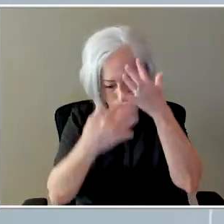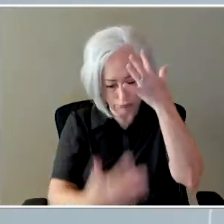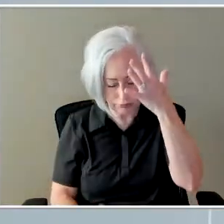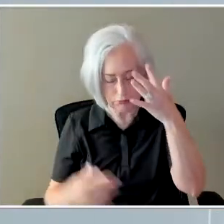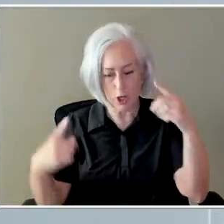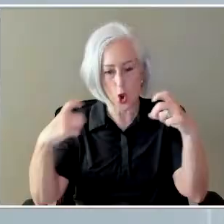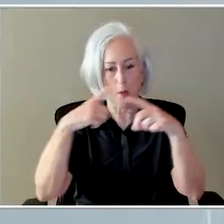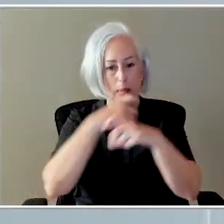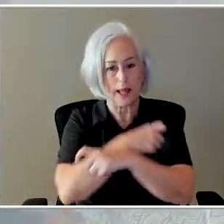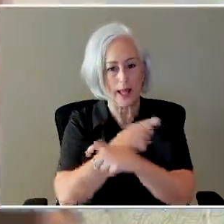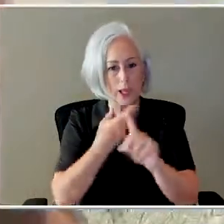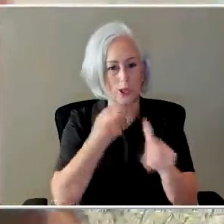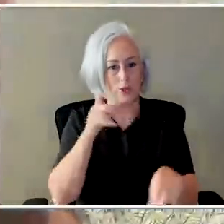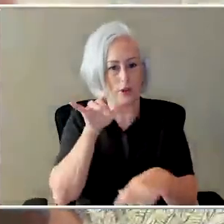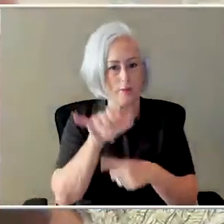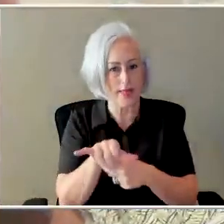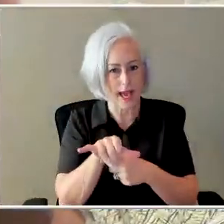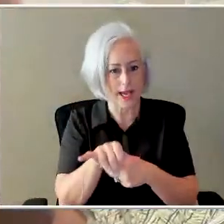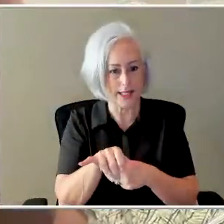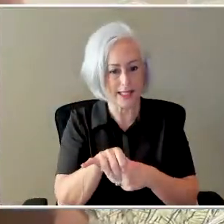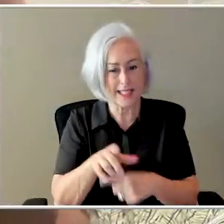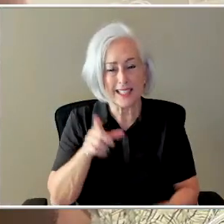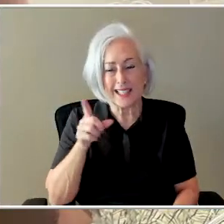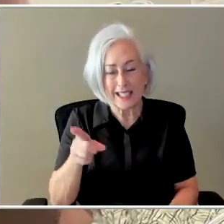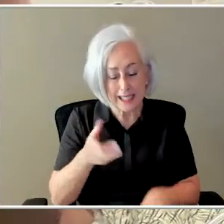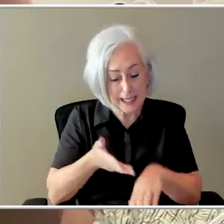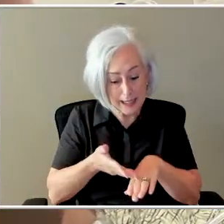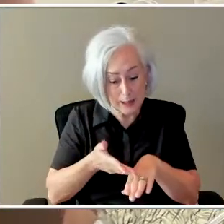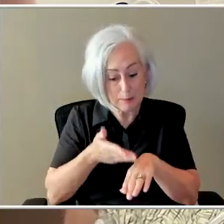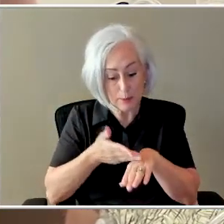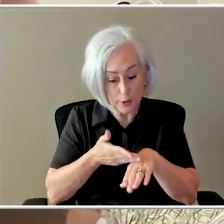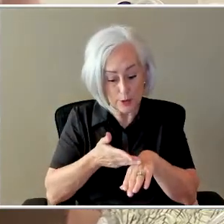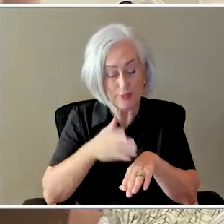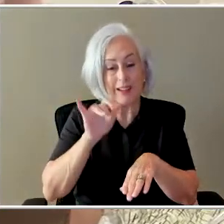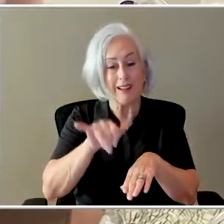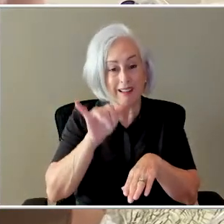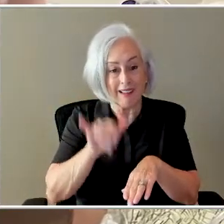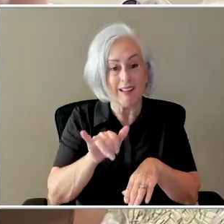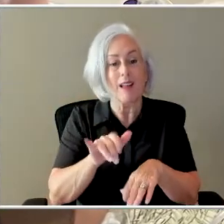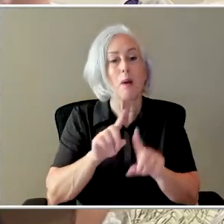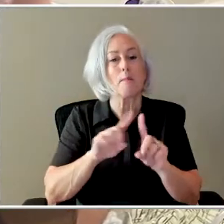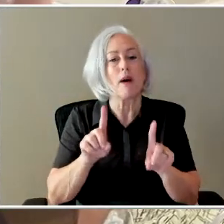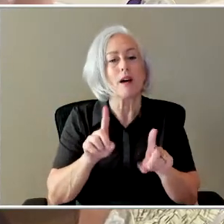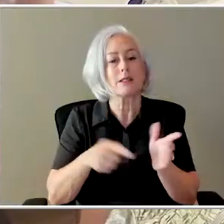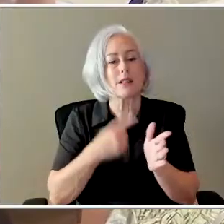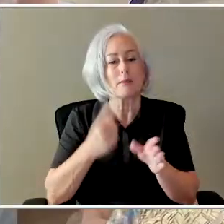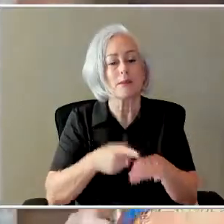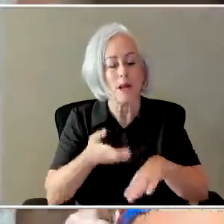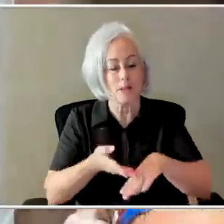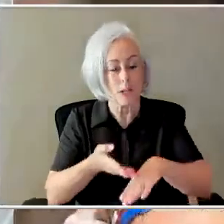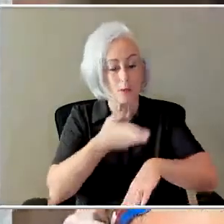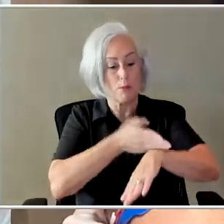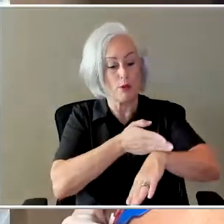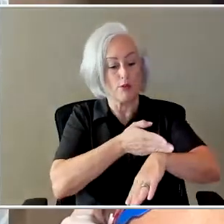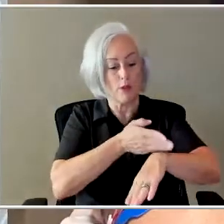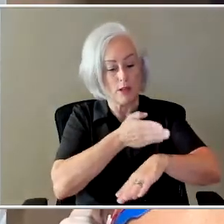was, even though he was getting better, there was always a setback of some sort, but he conquered it